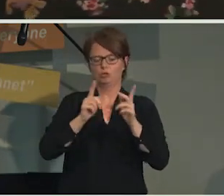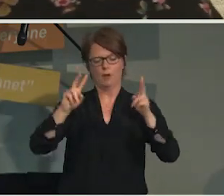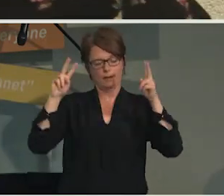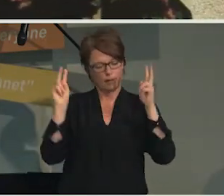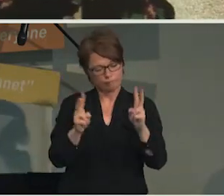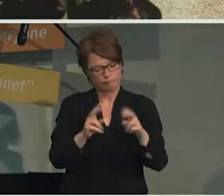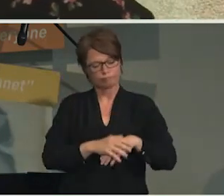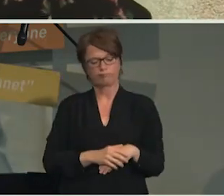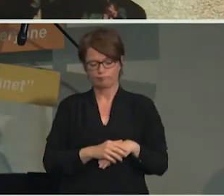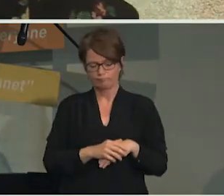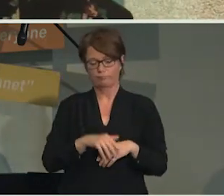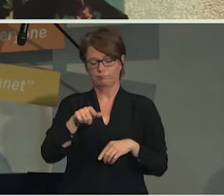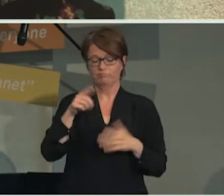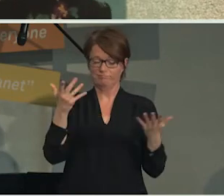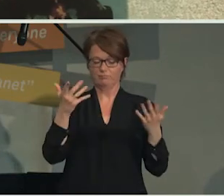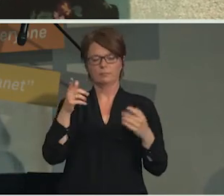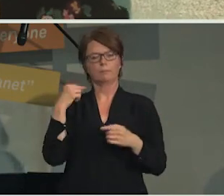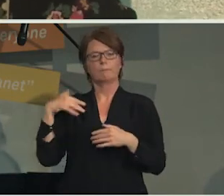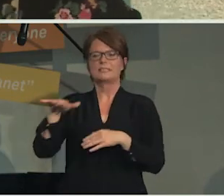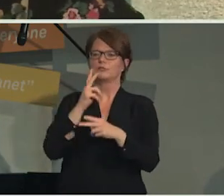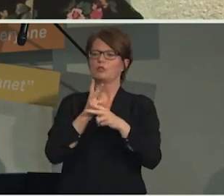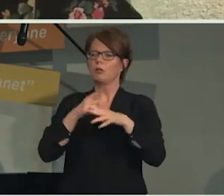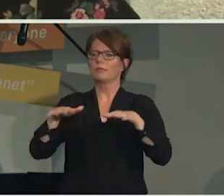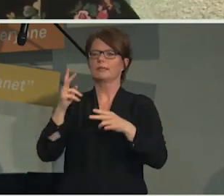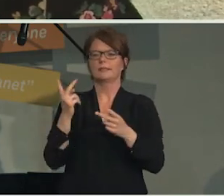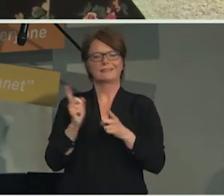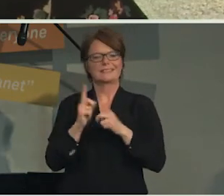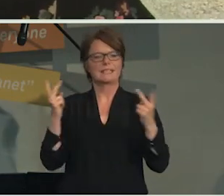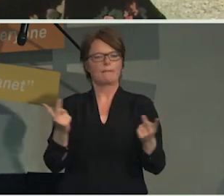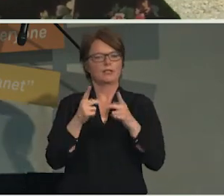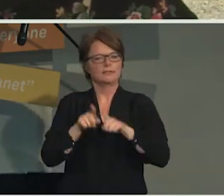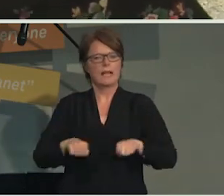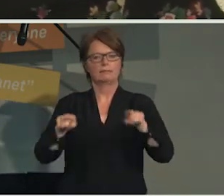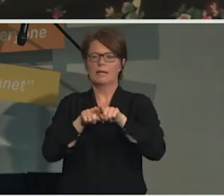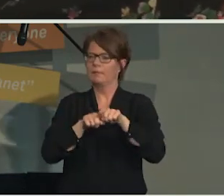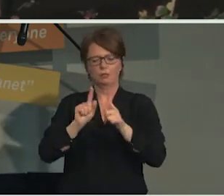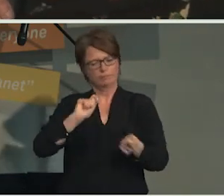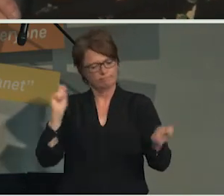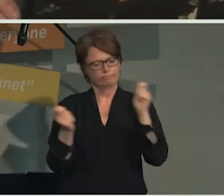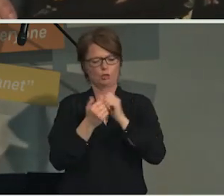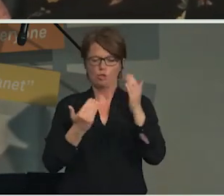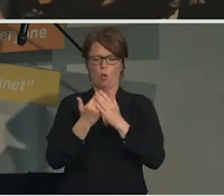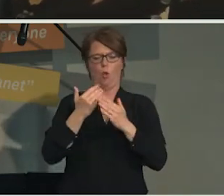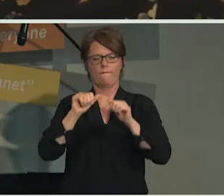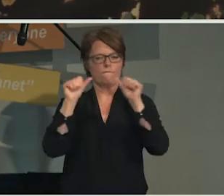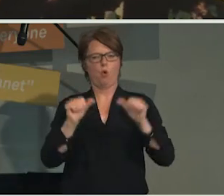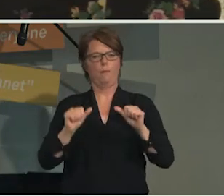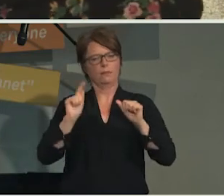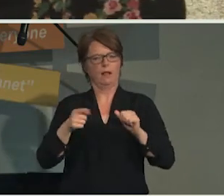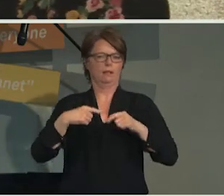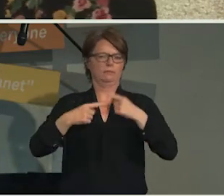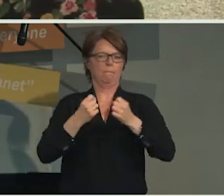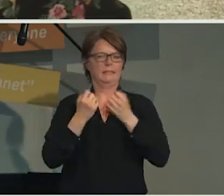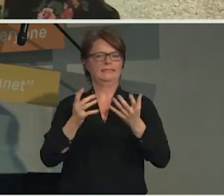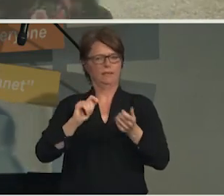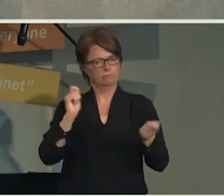demonize differences. And only then we are capable to acknowledge different lives, life realities in